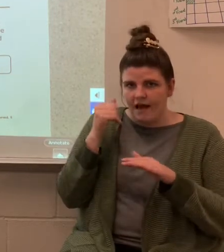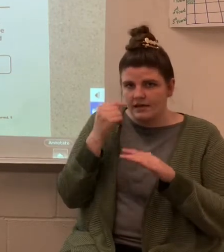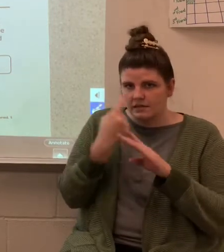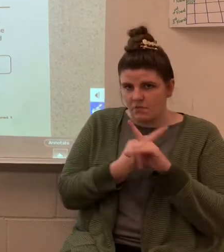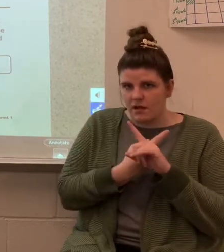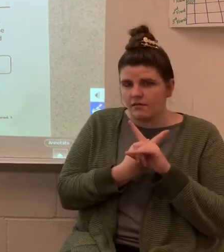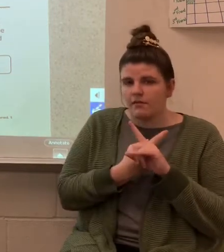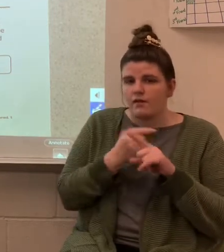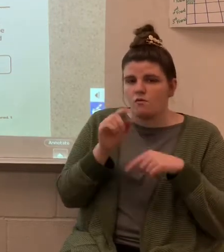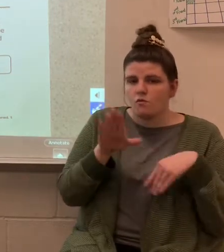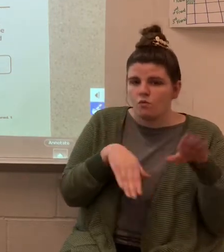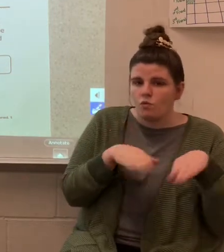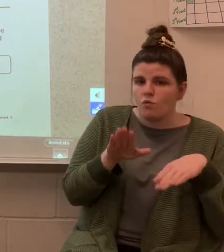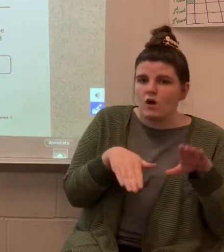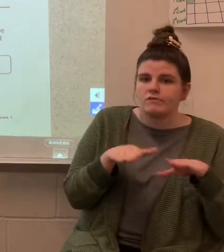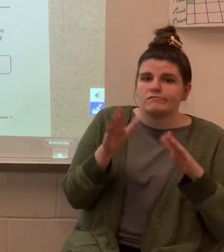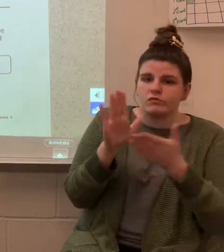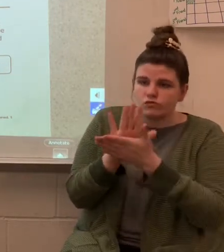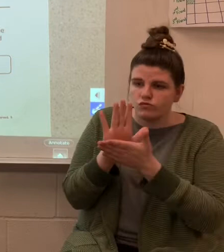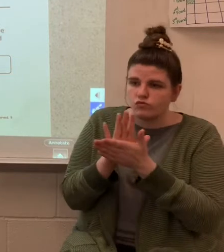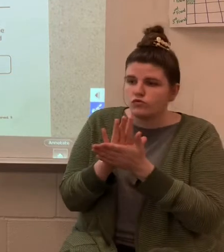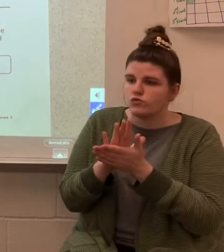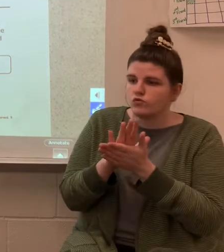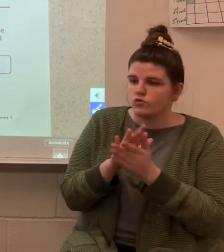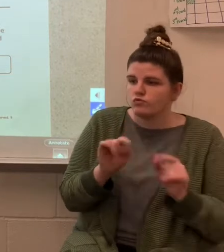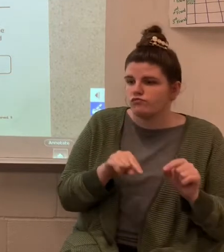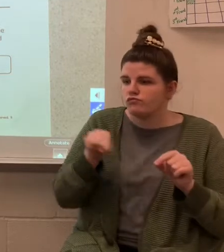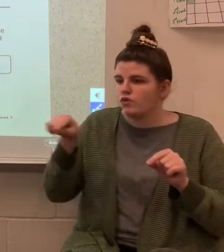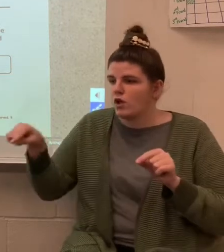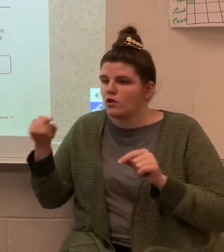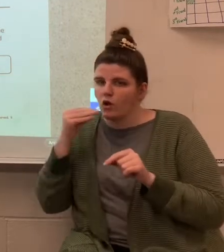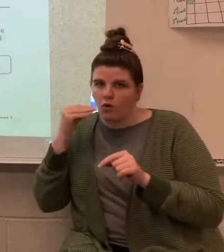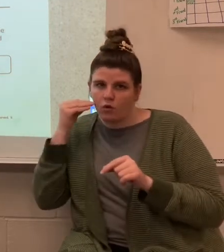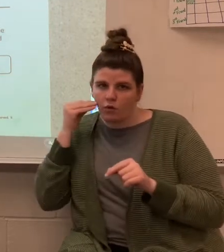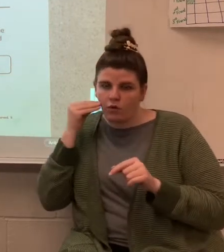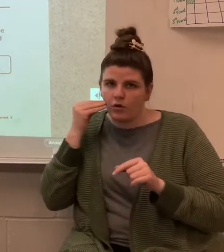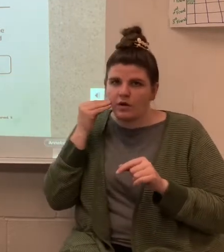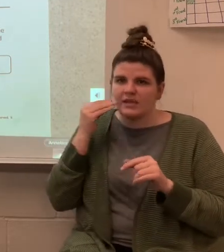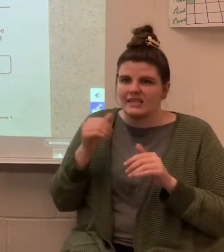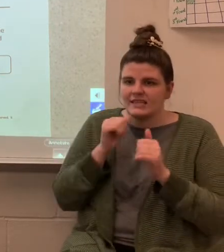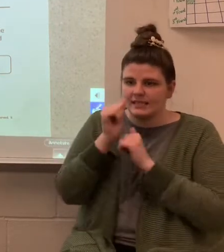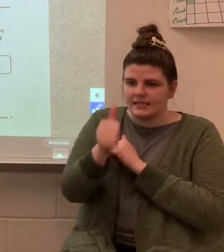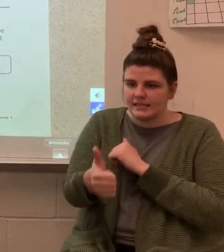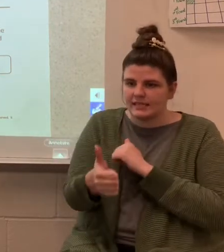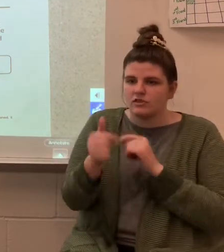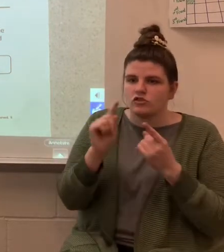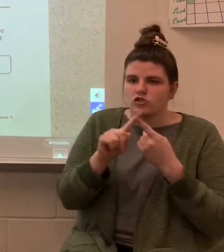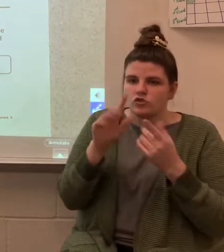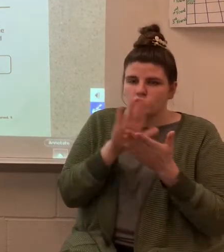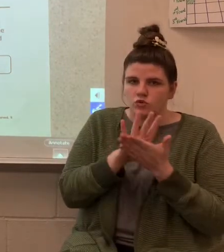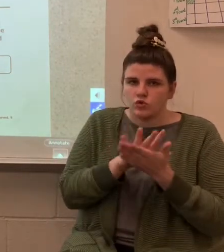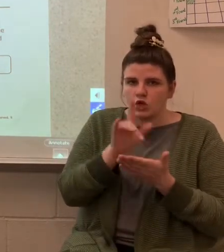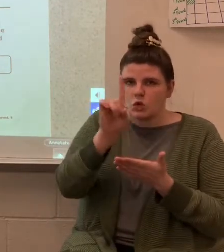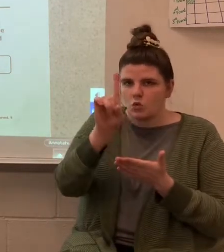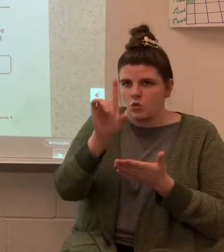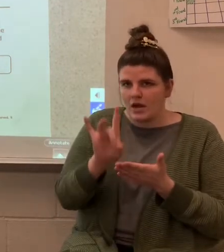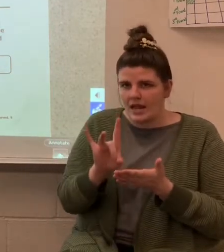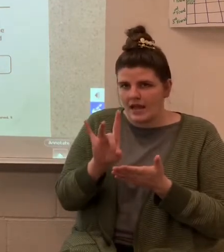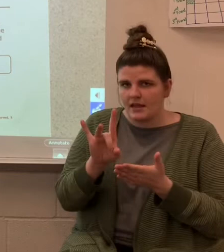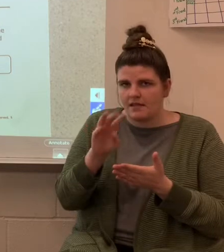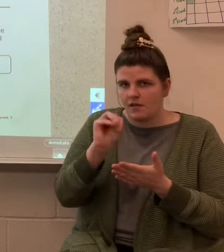total, walking there and home. If the distance from her house to school is 1/8 of a mile, how many days did she walk to